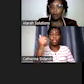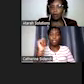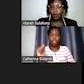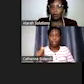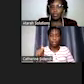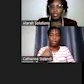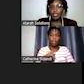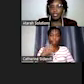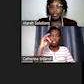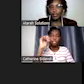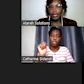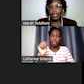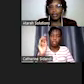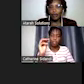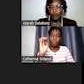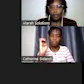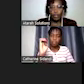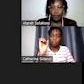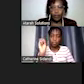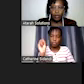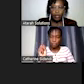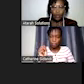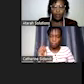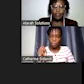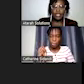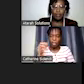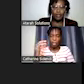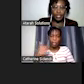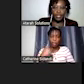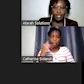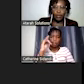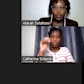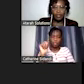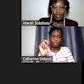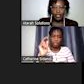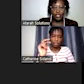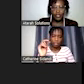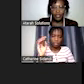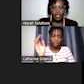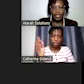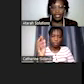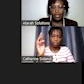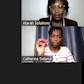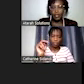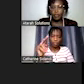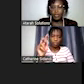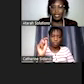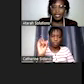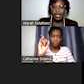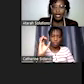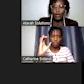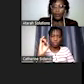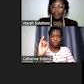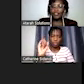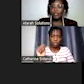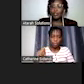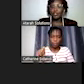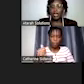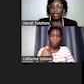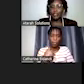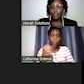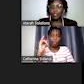James Nyamongo, who is the CEO at the Nairobi Hospital. We have Jen Mutisia, who is the Managing Director at Career Management Center. We